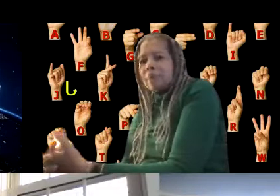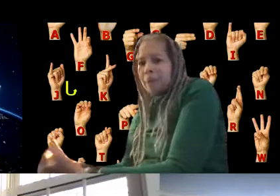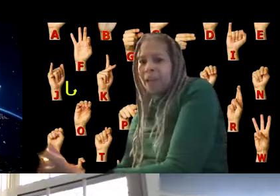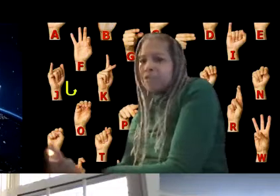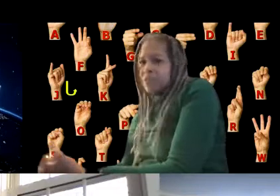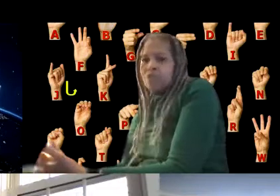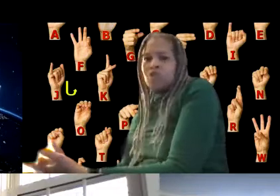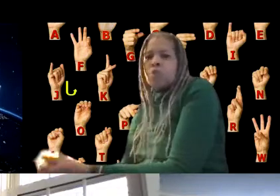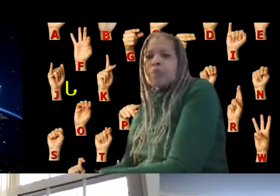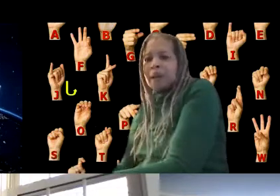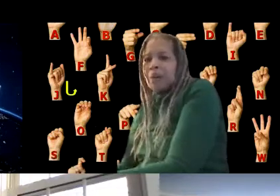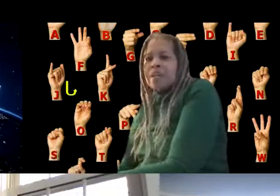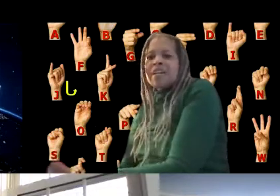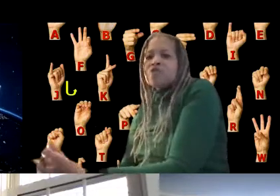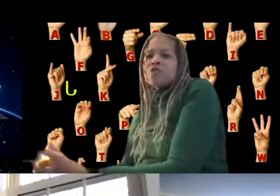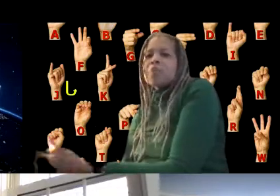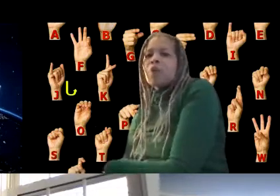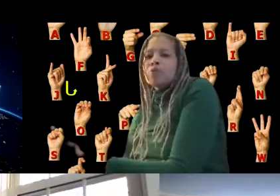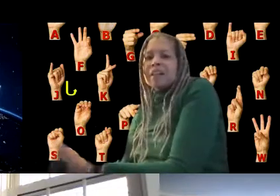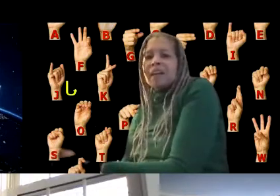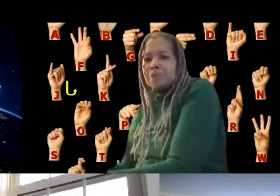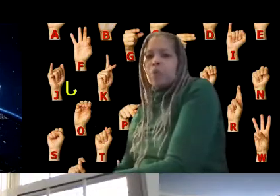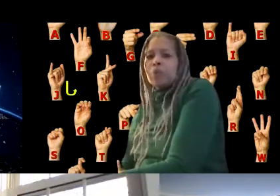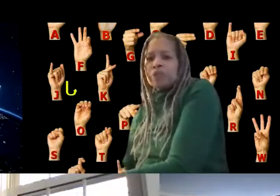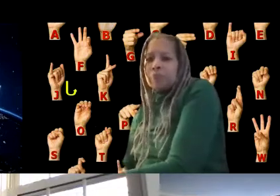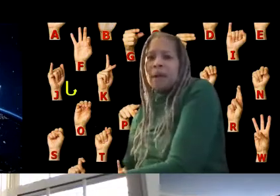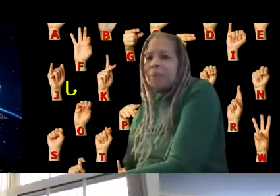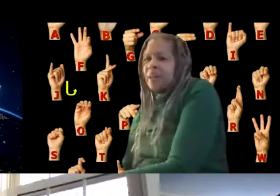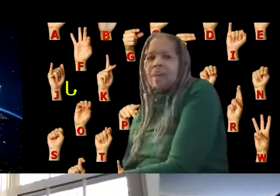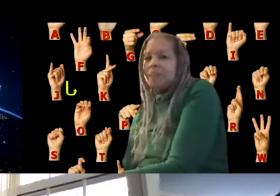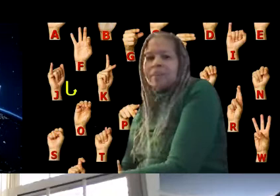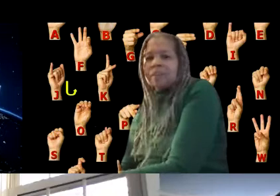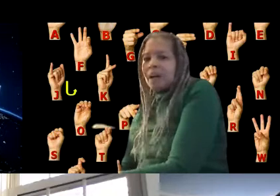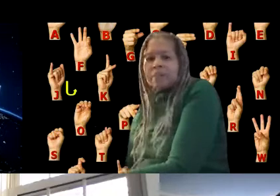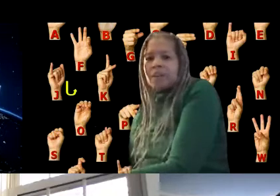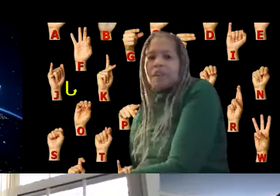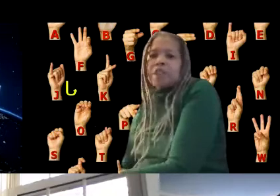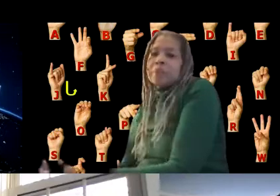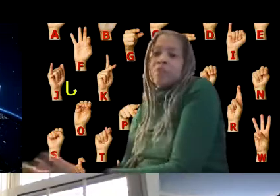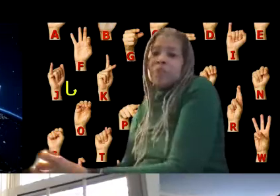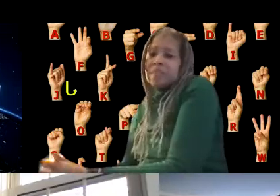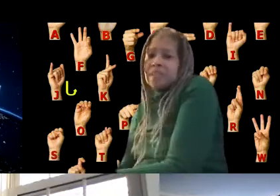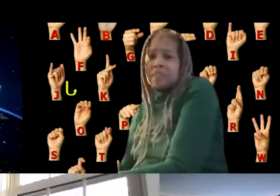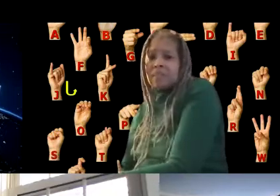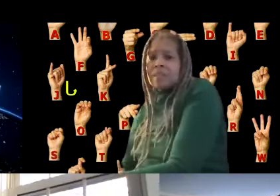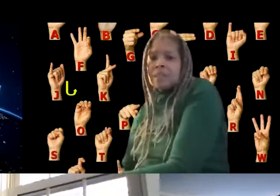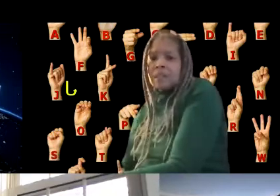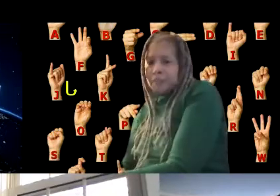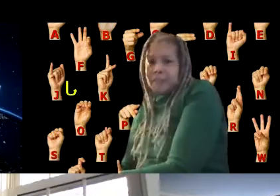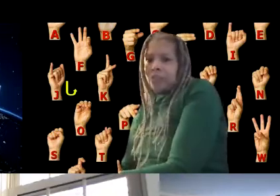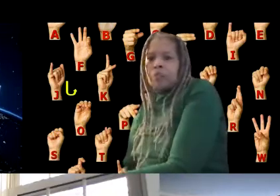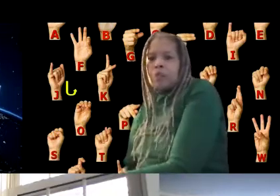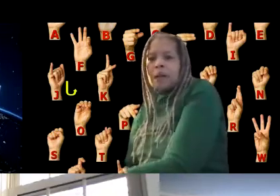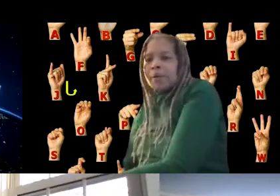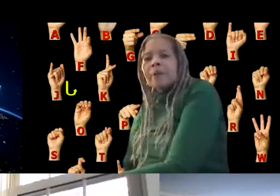literally it's just the word power. It's right. just more recognizable word for power. Not the dollar at all. It could have been 50 cents if